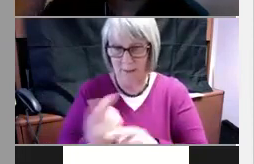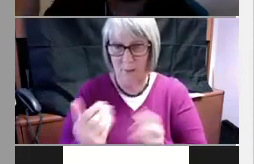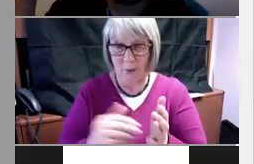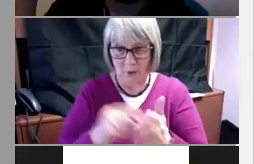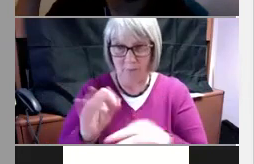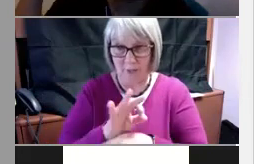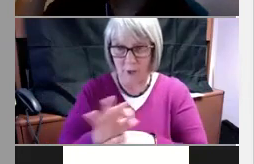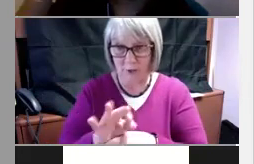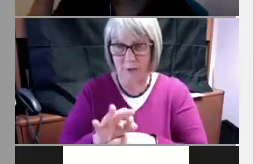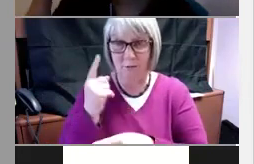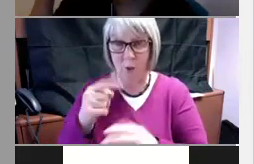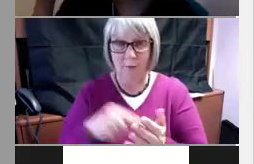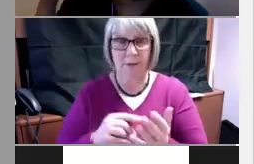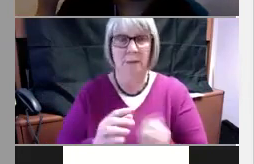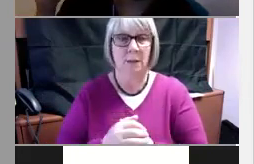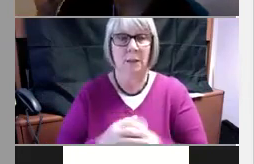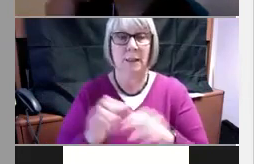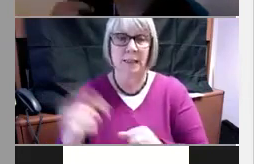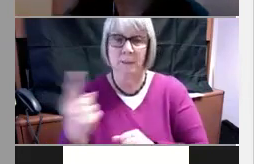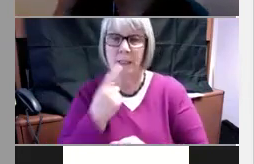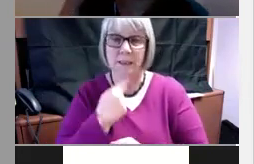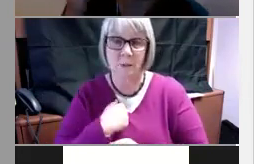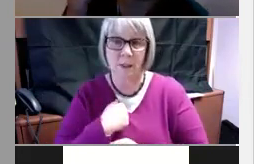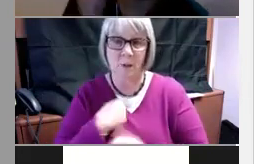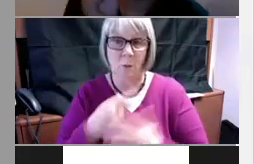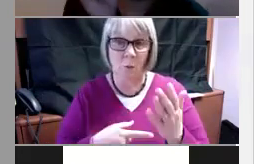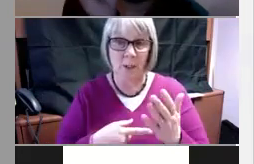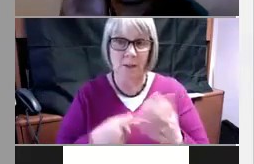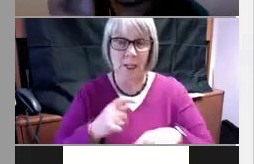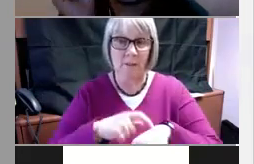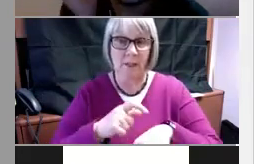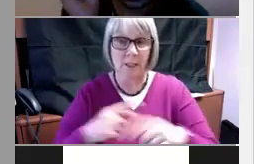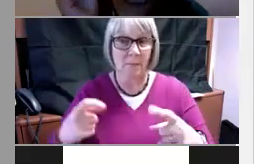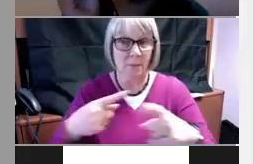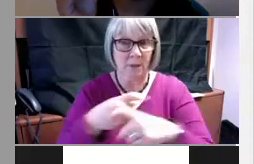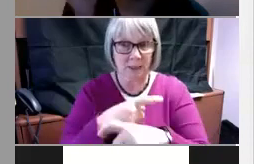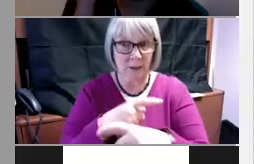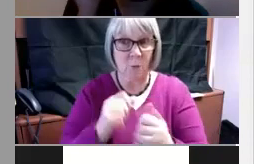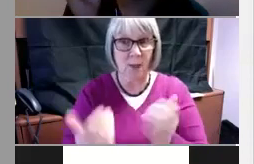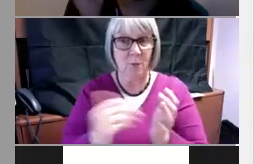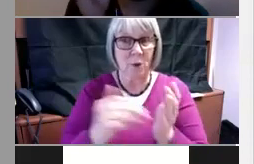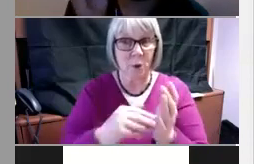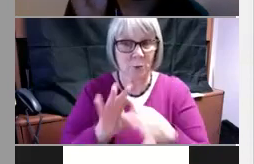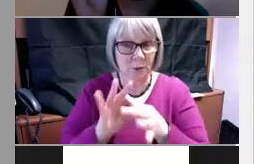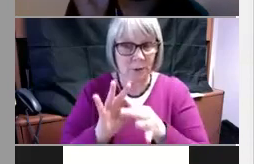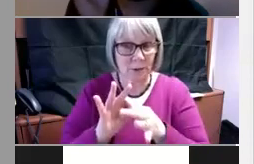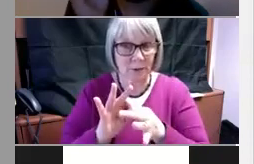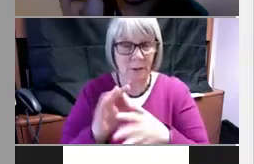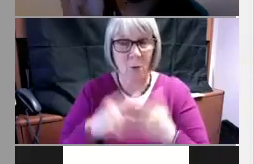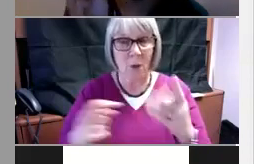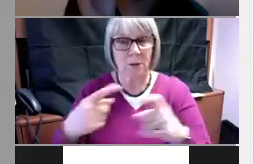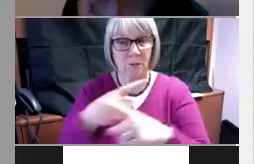function calls itself. Can someone tell me what is the time complexity in recurrence relations? What is the